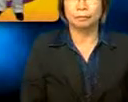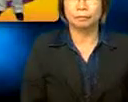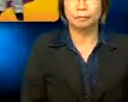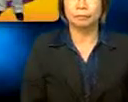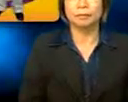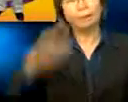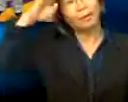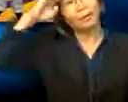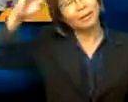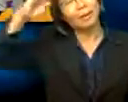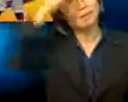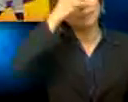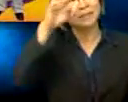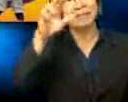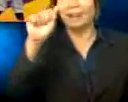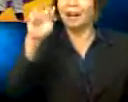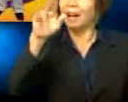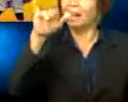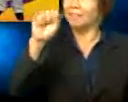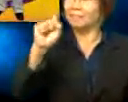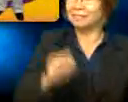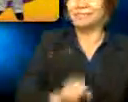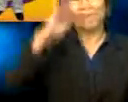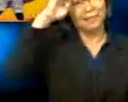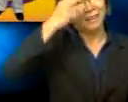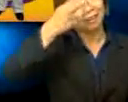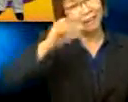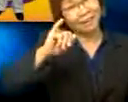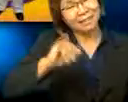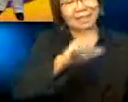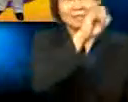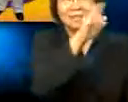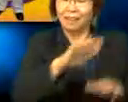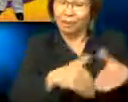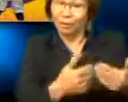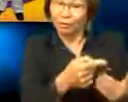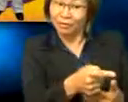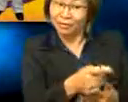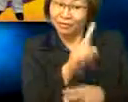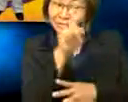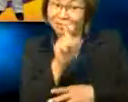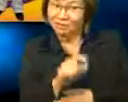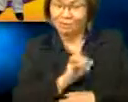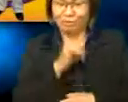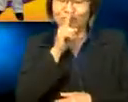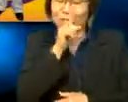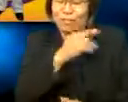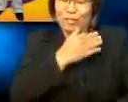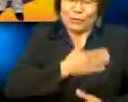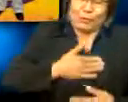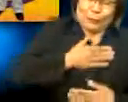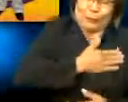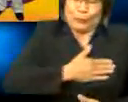Hello, Mr. Aris. Hi, Siti. How are you getting on? I'm really enjoying the